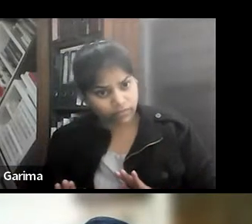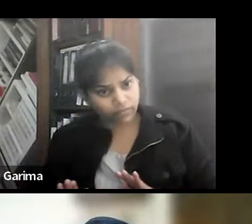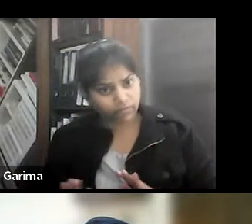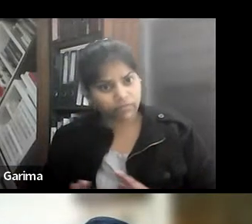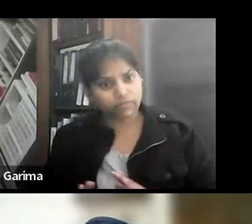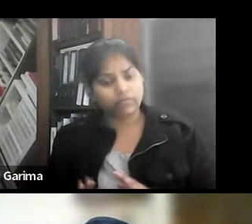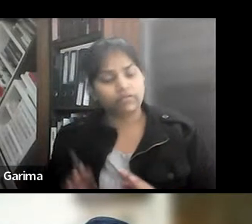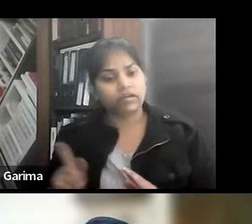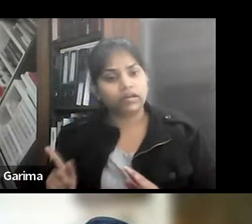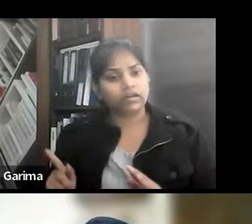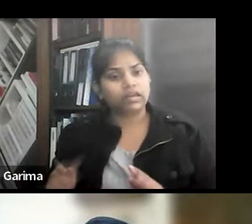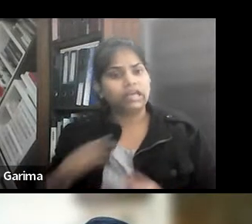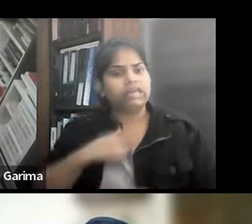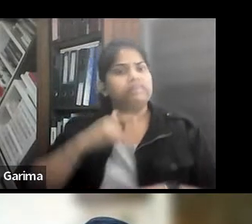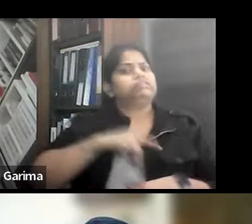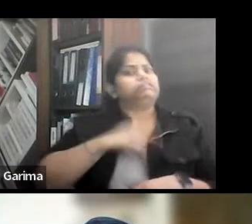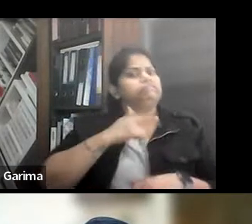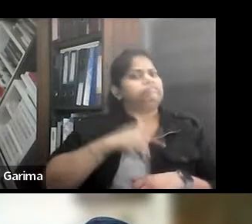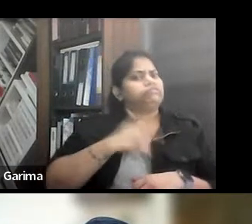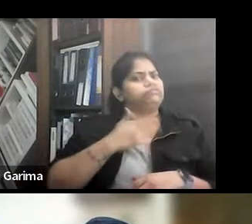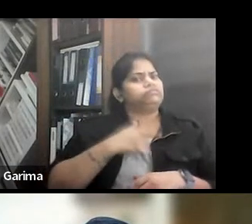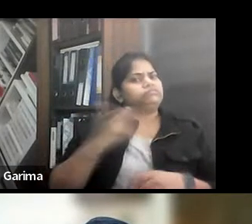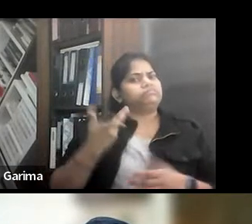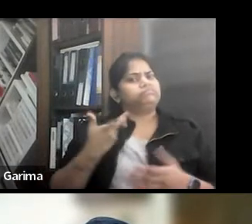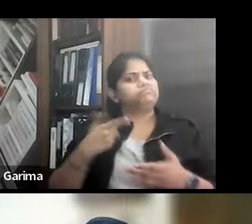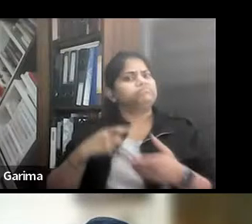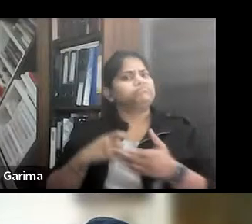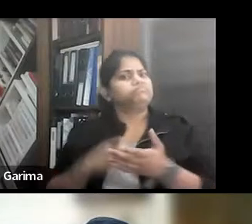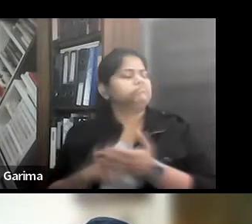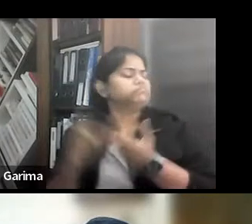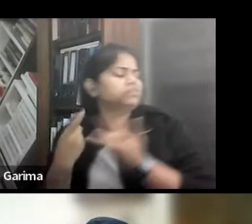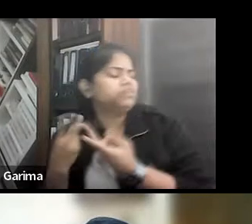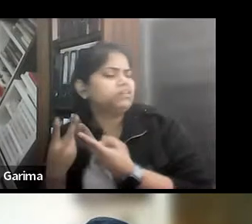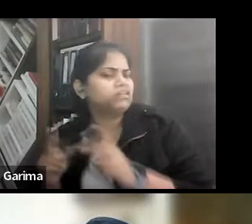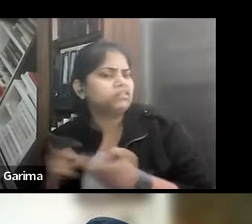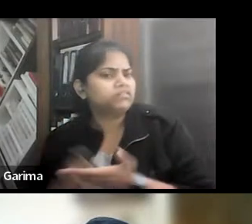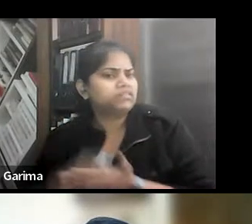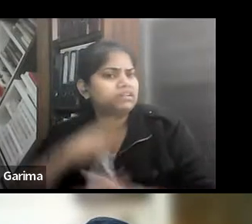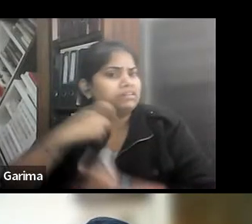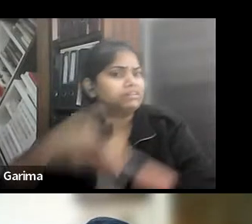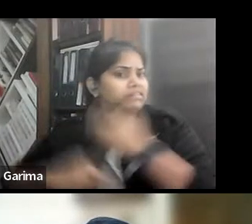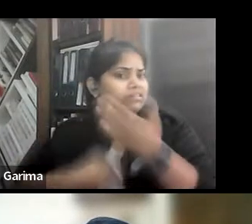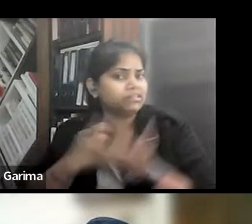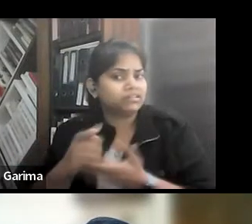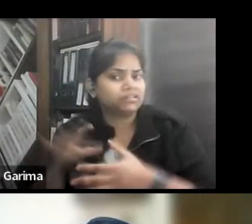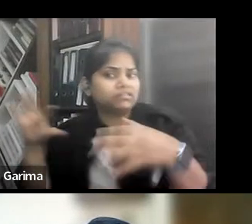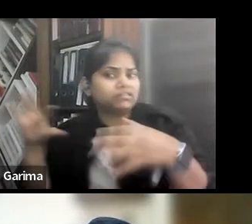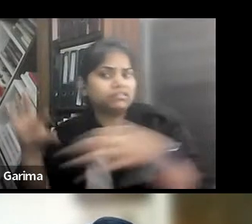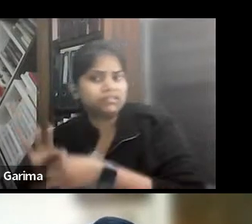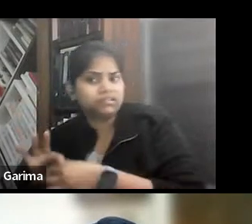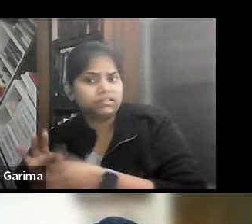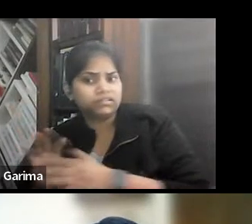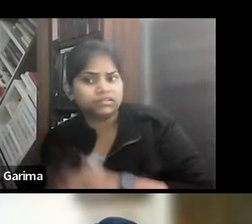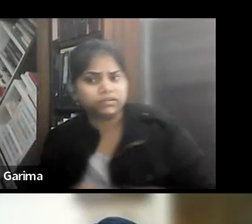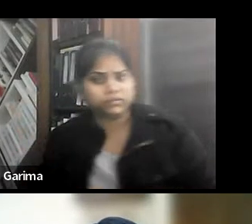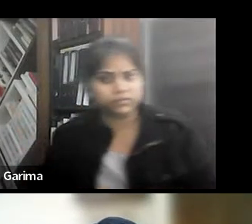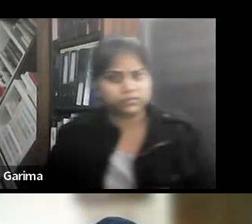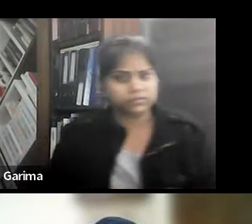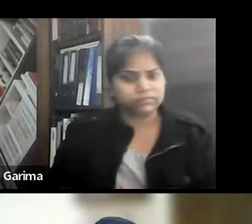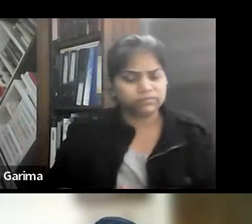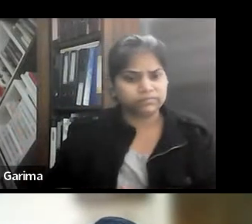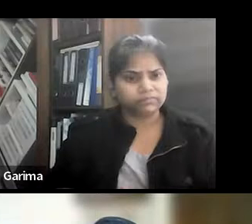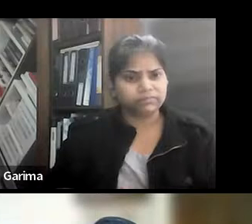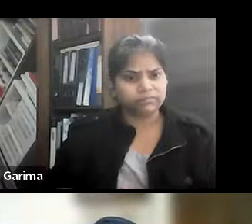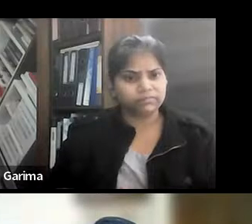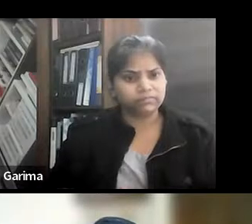there's some kind of uneven relationships between the art and artists with intellectual and the mental